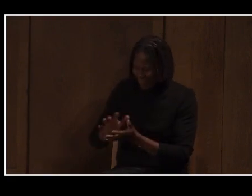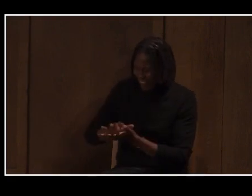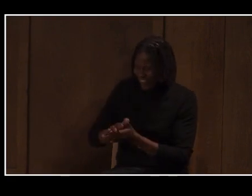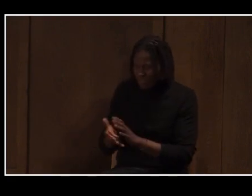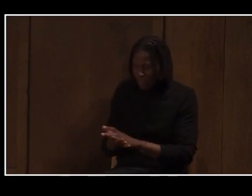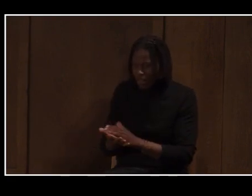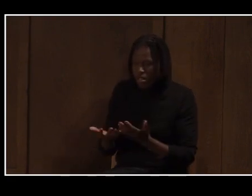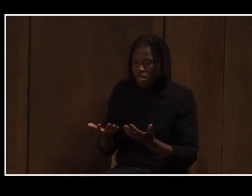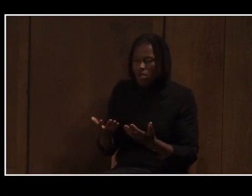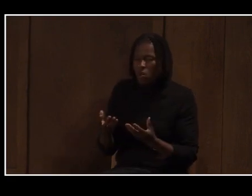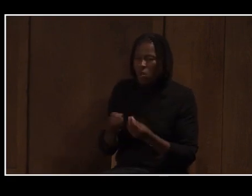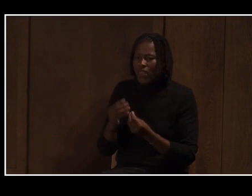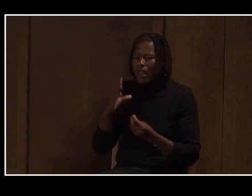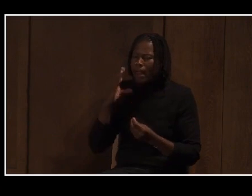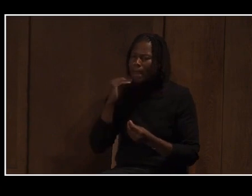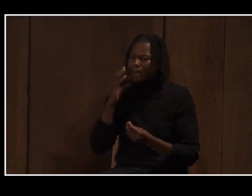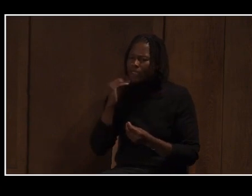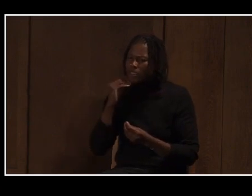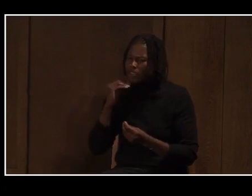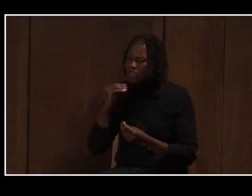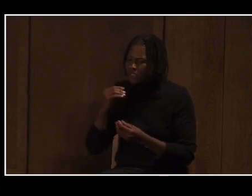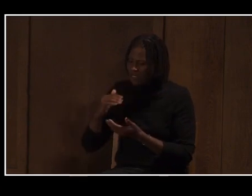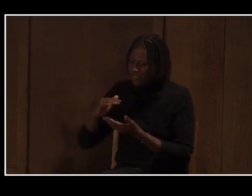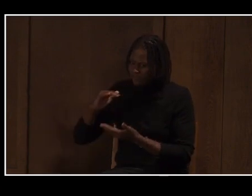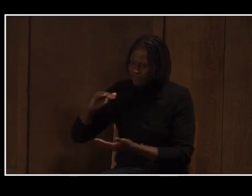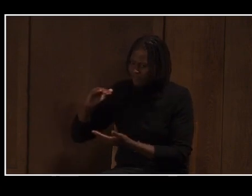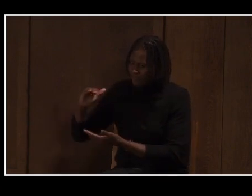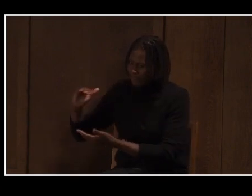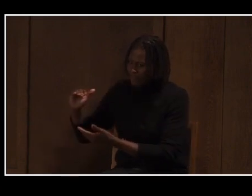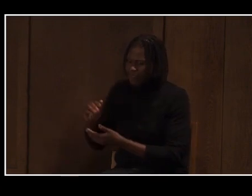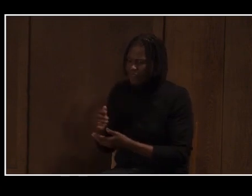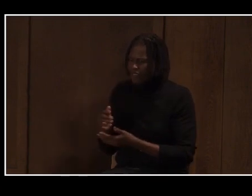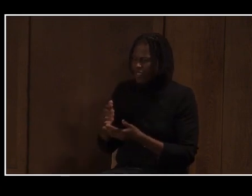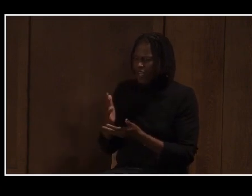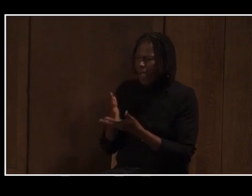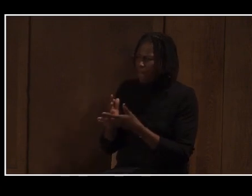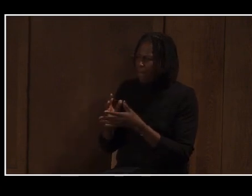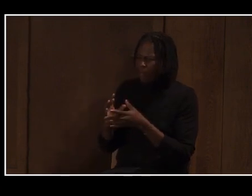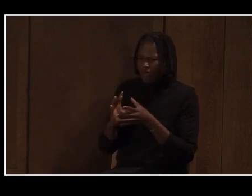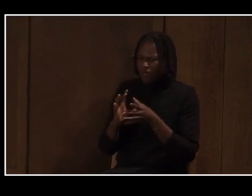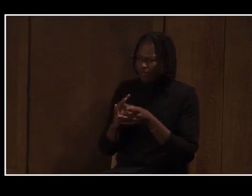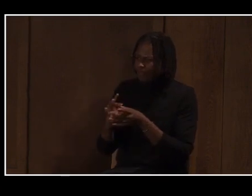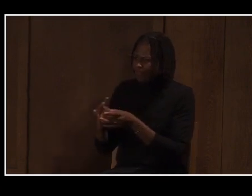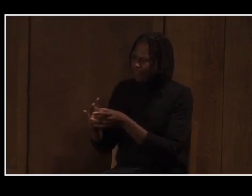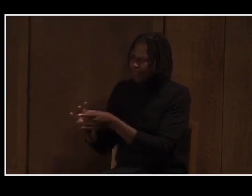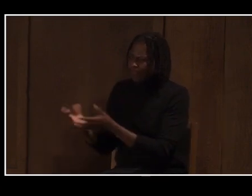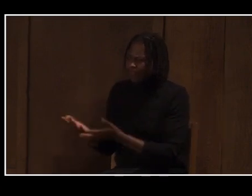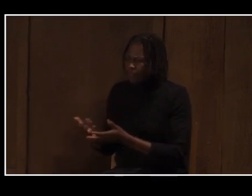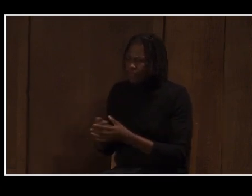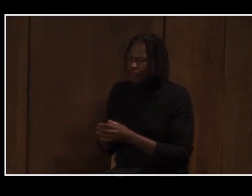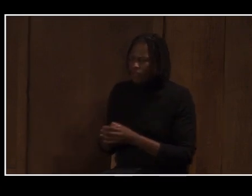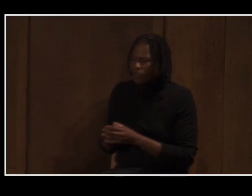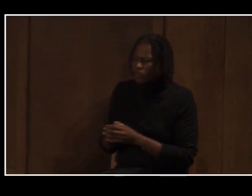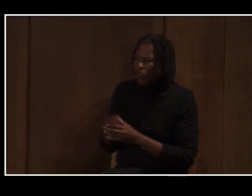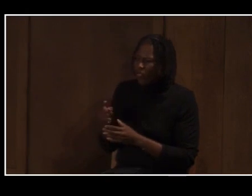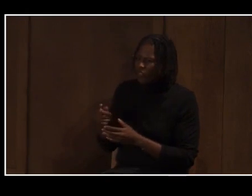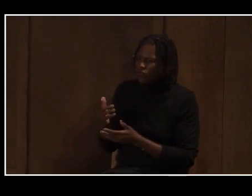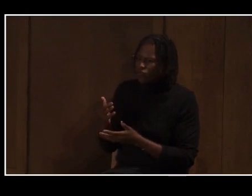grounded. As the point that you ended with is literally grounded within all of